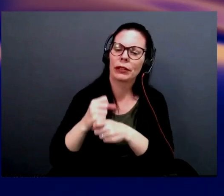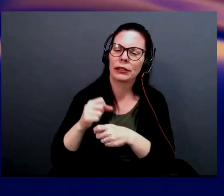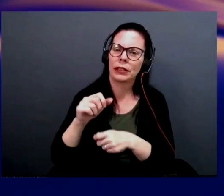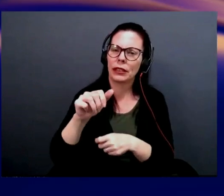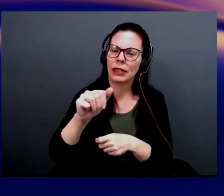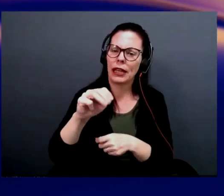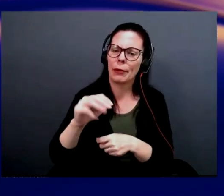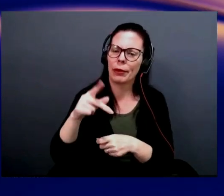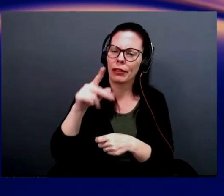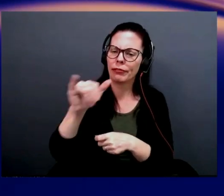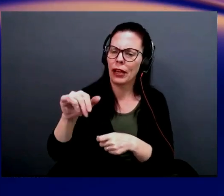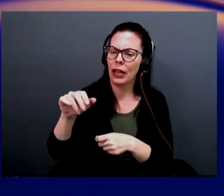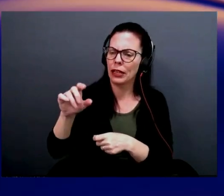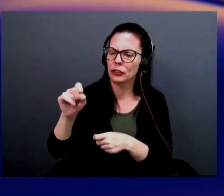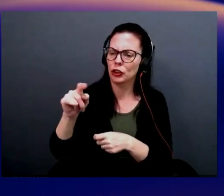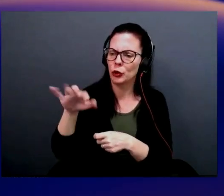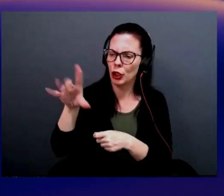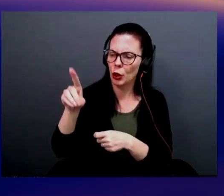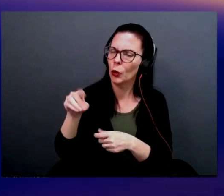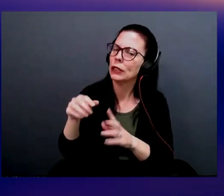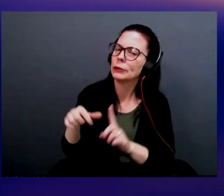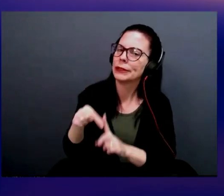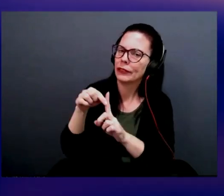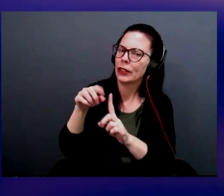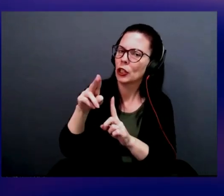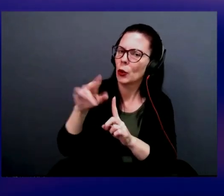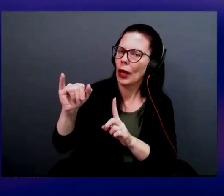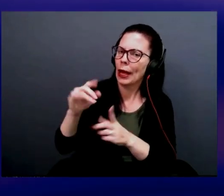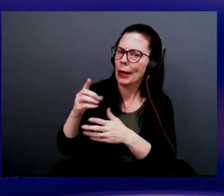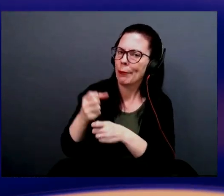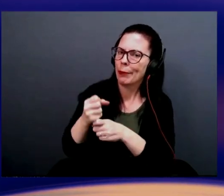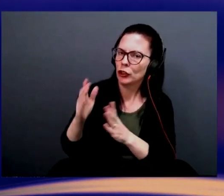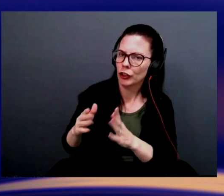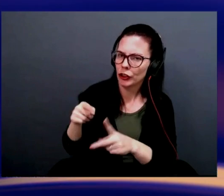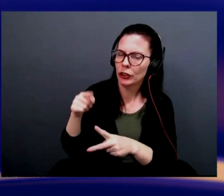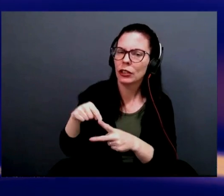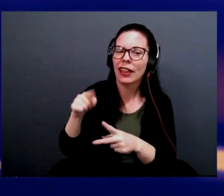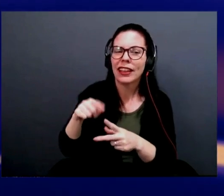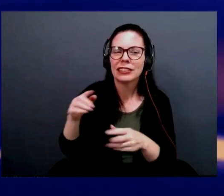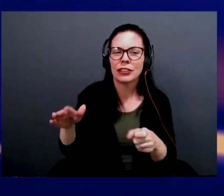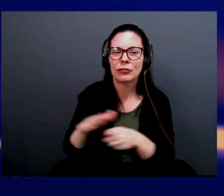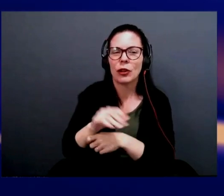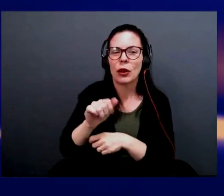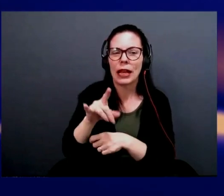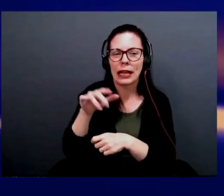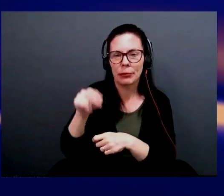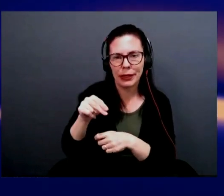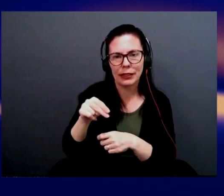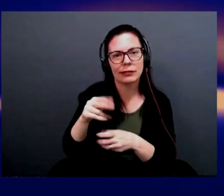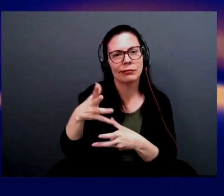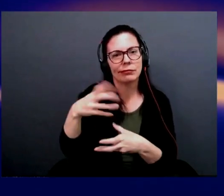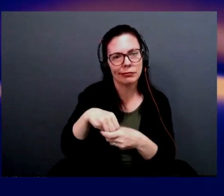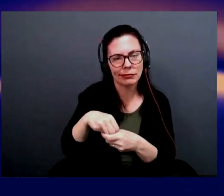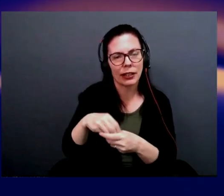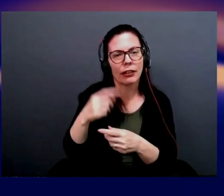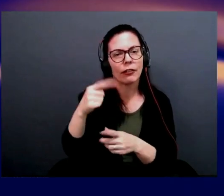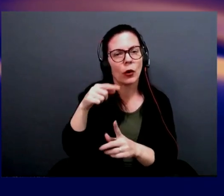part of Amplify Studio, now kind of Amplify Studio is the entire admin interface for building Amplify applications, and the